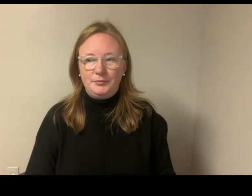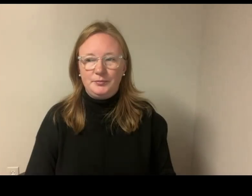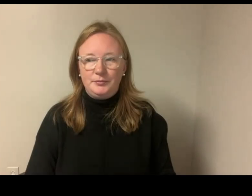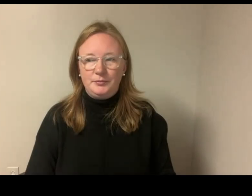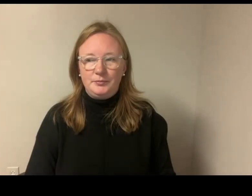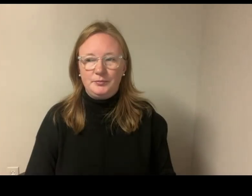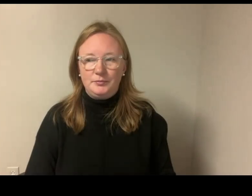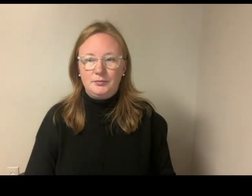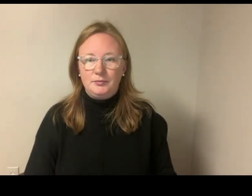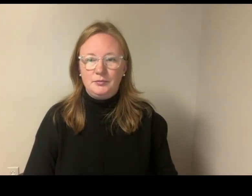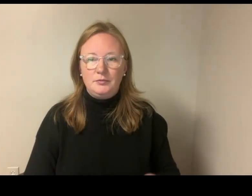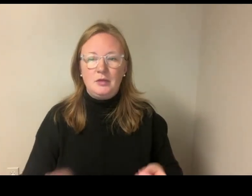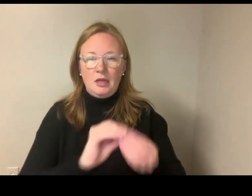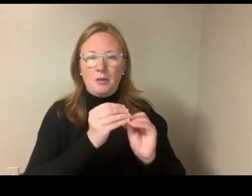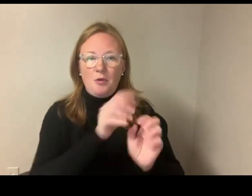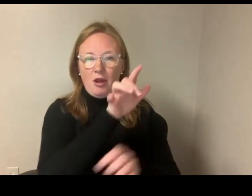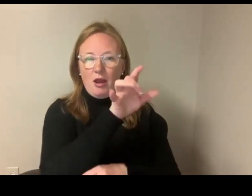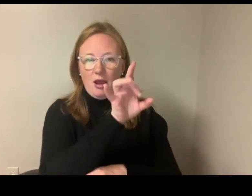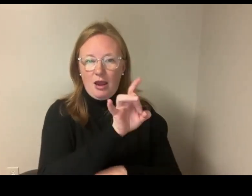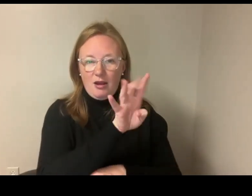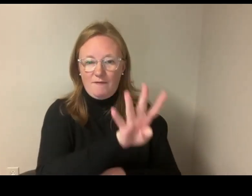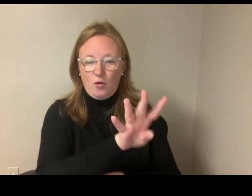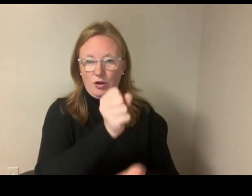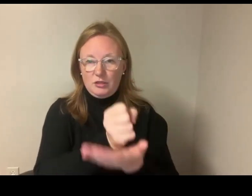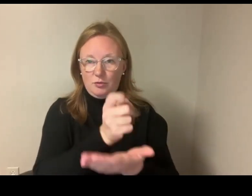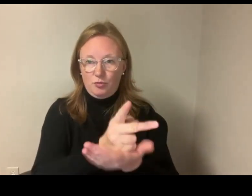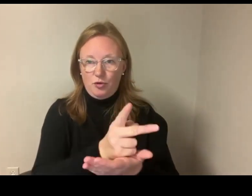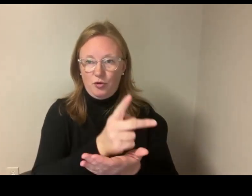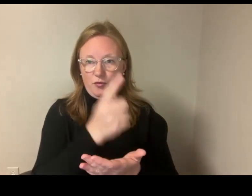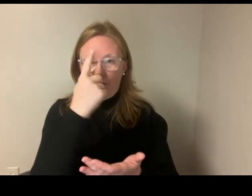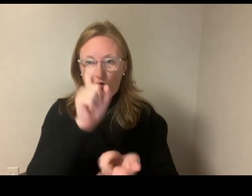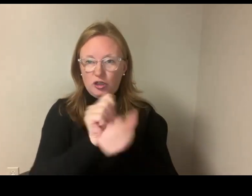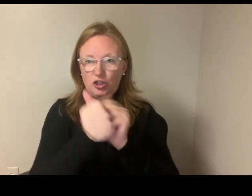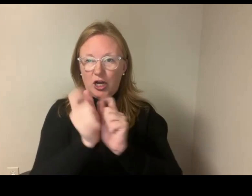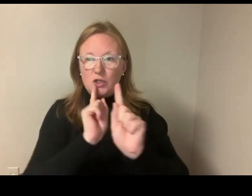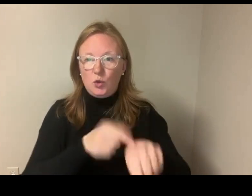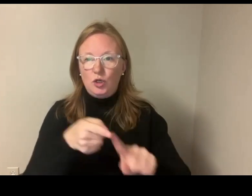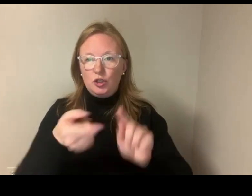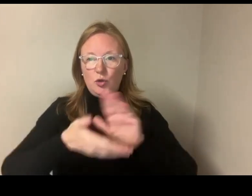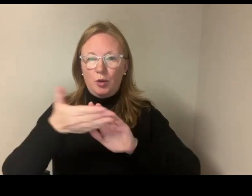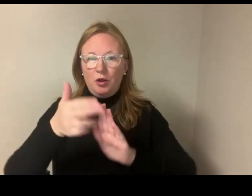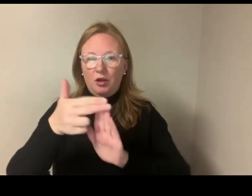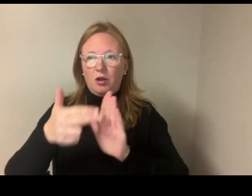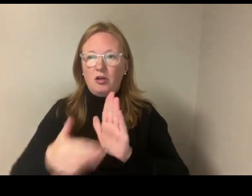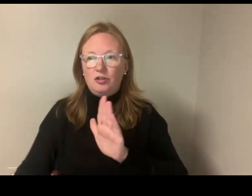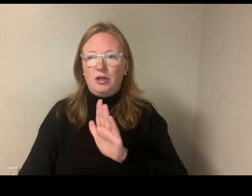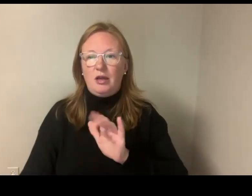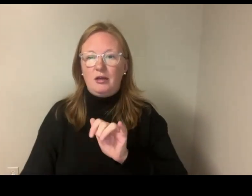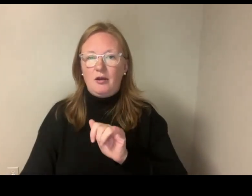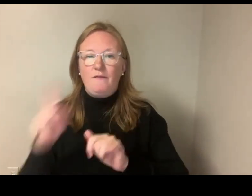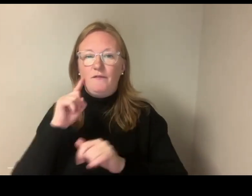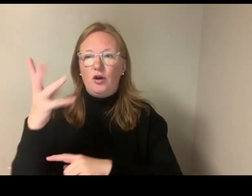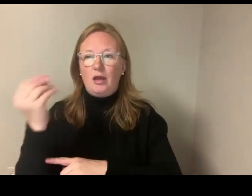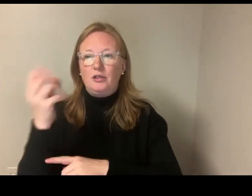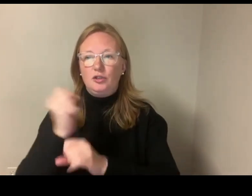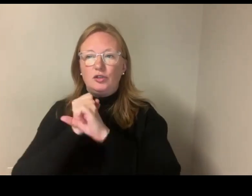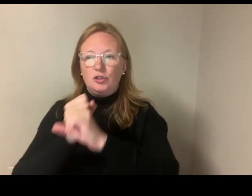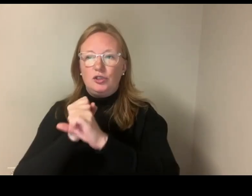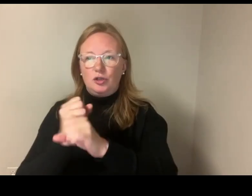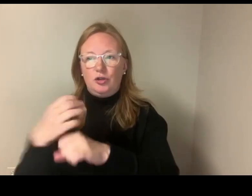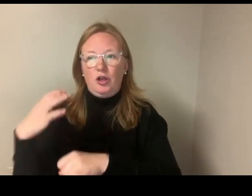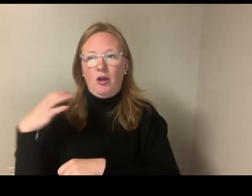Resolution number 84 is an approval of a change order to an operating contract for external